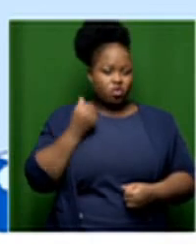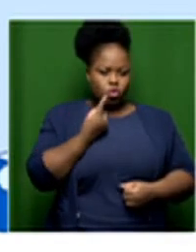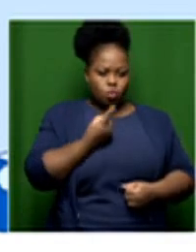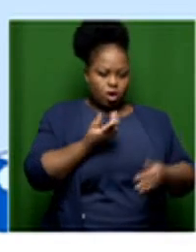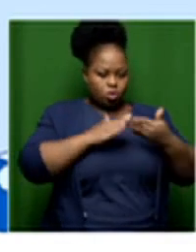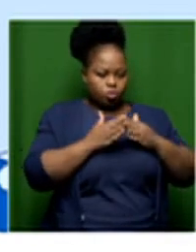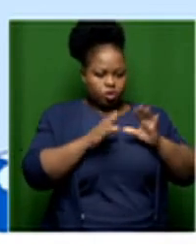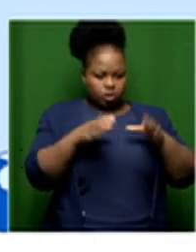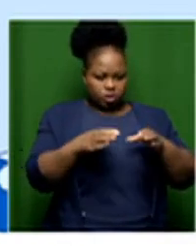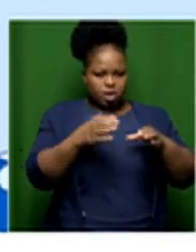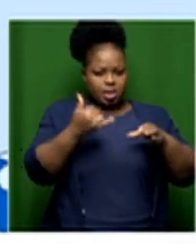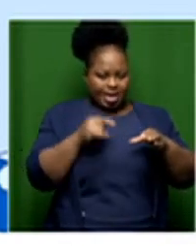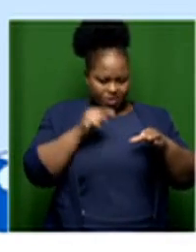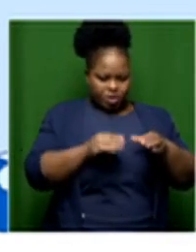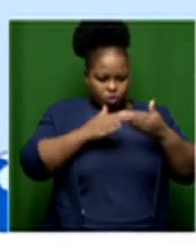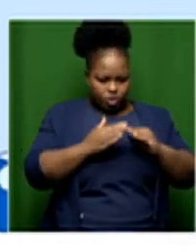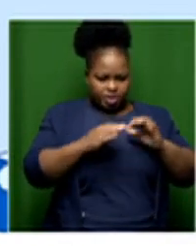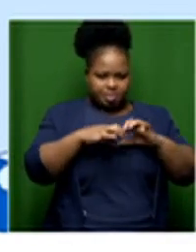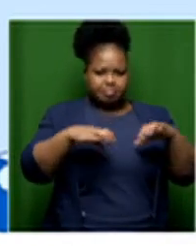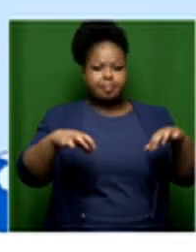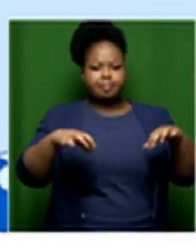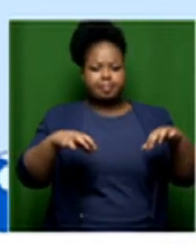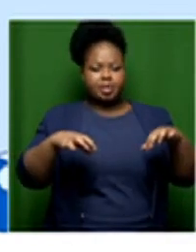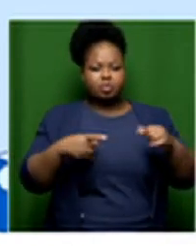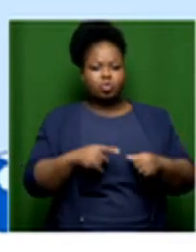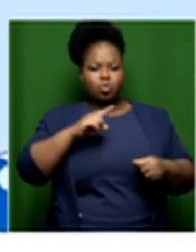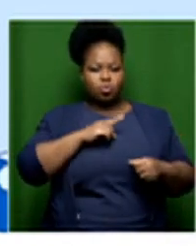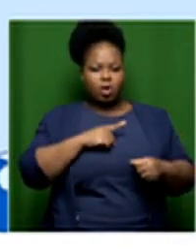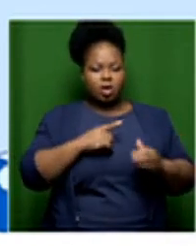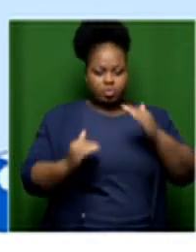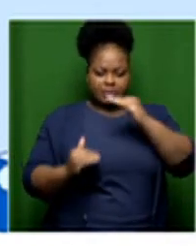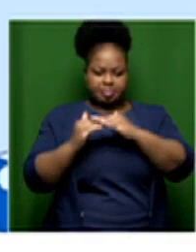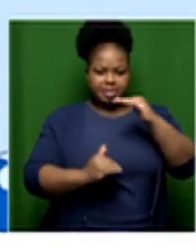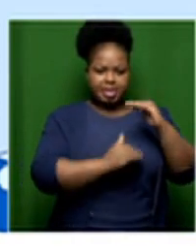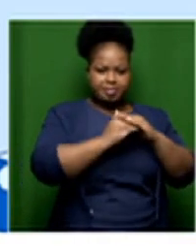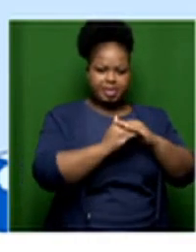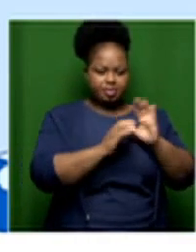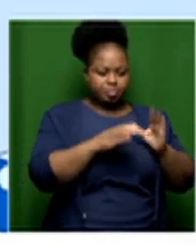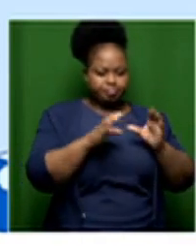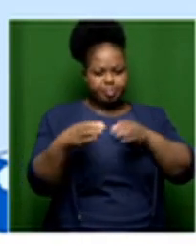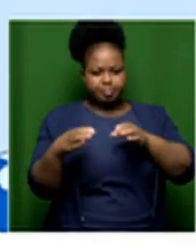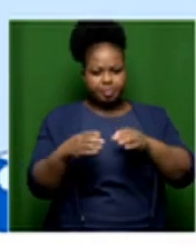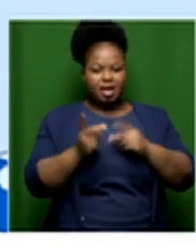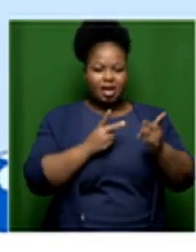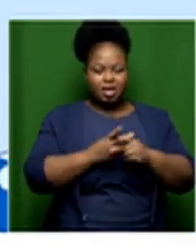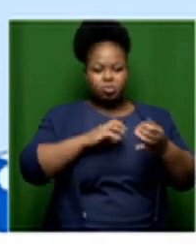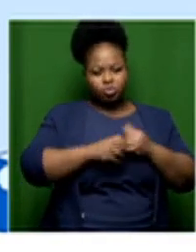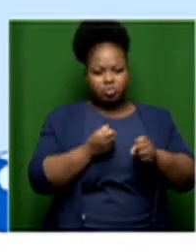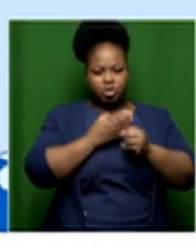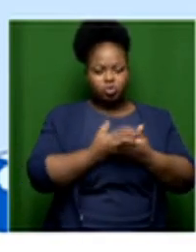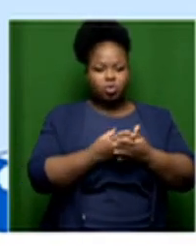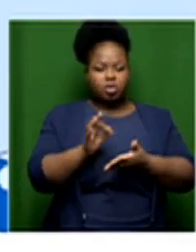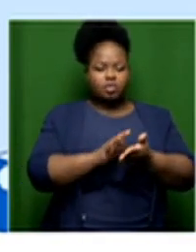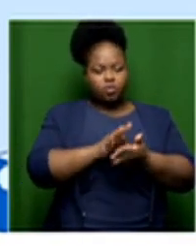one community, now that community is split by a ward boundary. We must make sure that we redraw the boundaries of